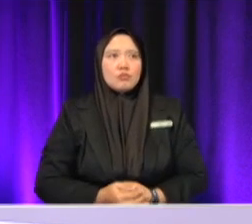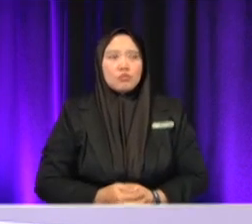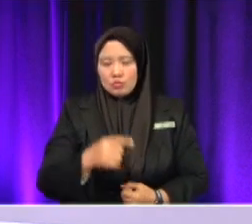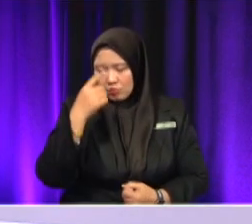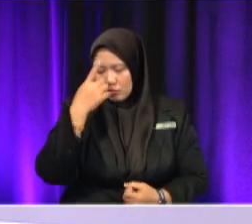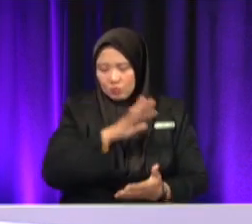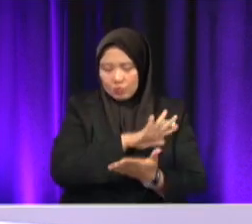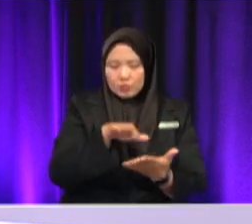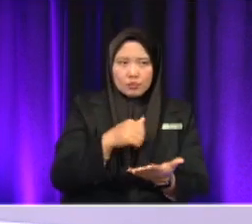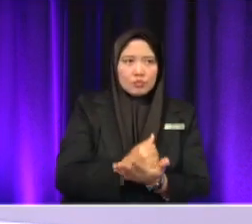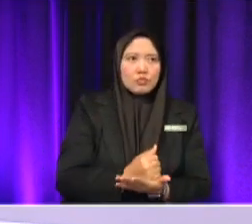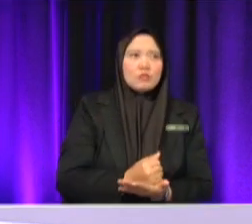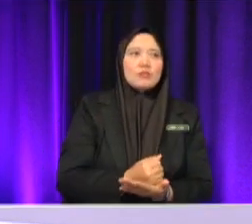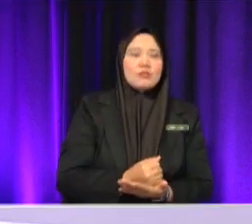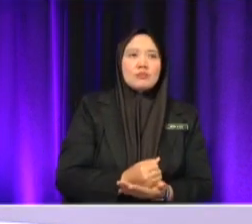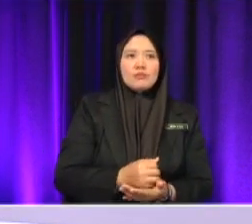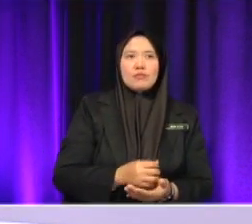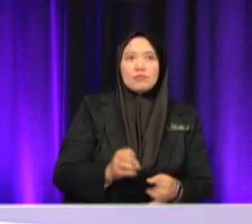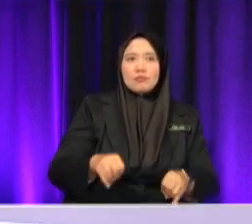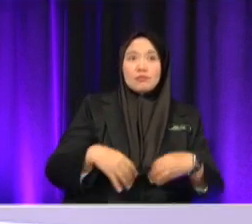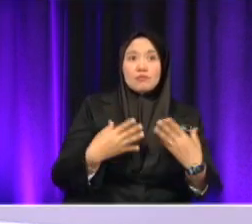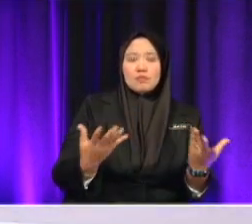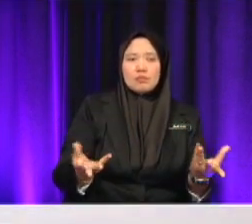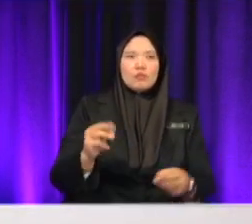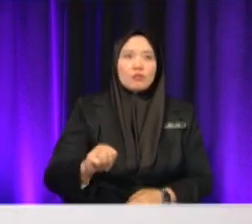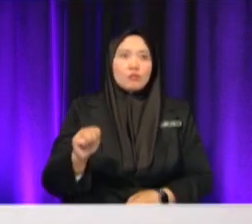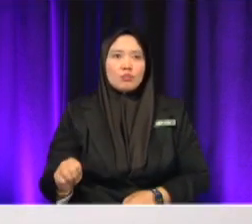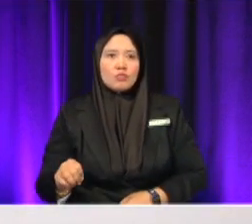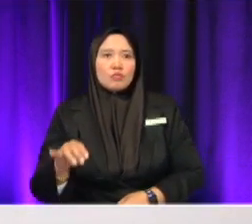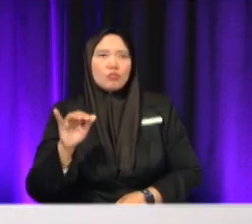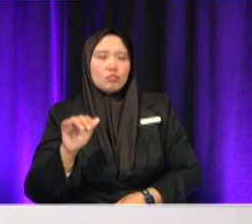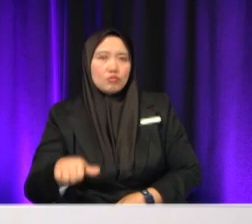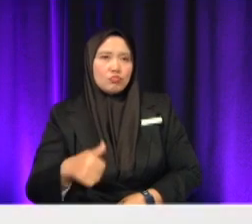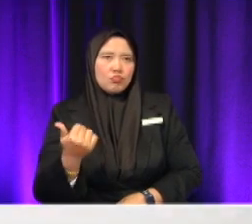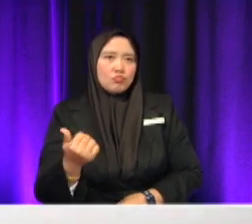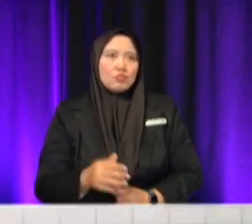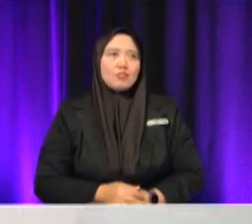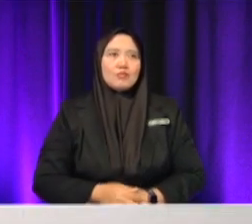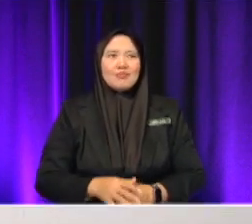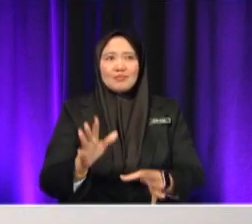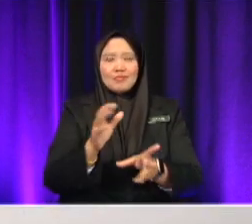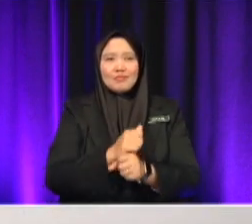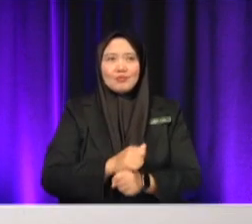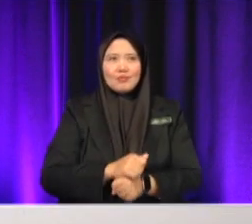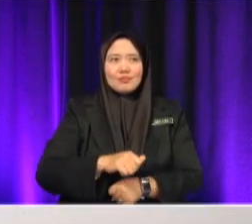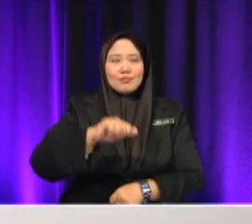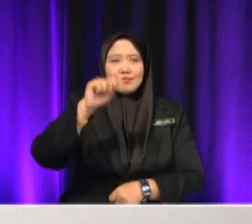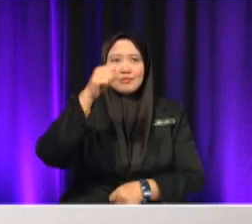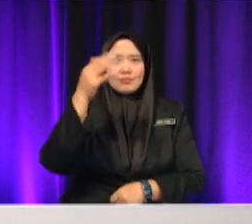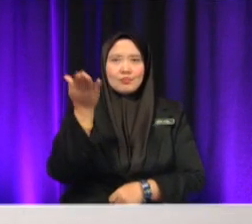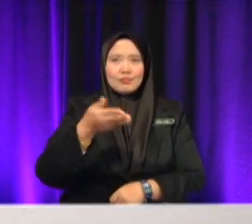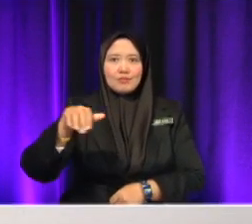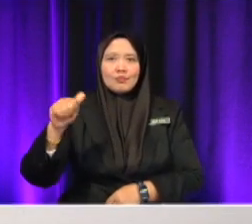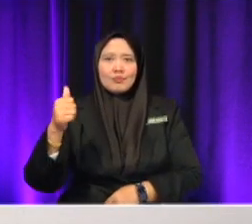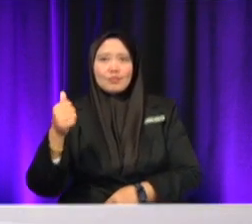pupils online, how well did they do today, teacher? Okay, I would definitely give them a 10 out of 10. All right, great job. 10 out